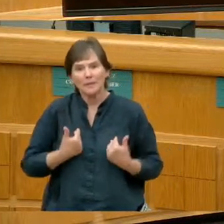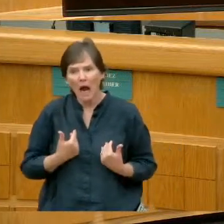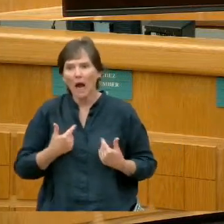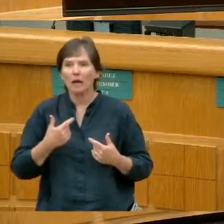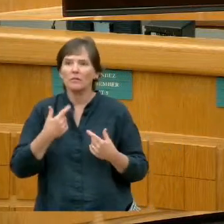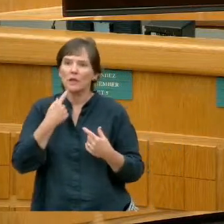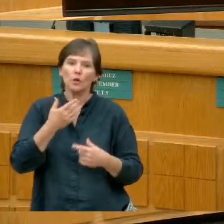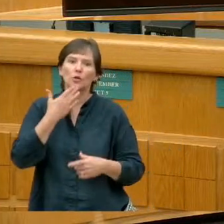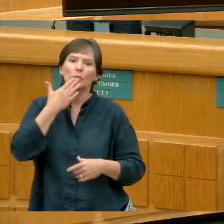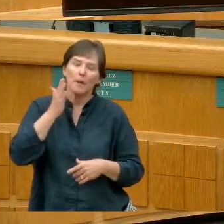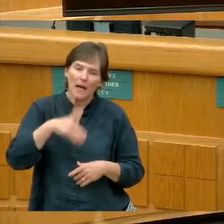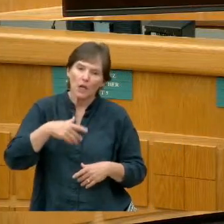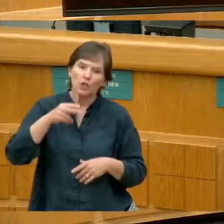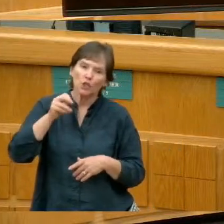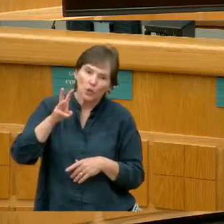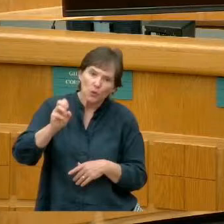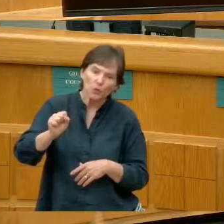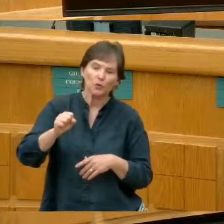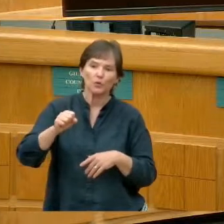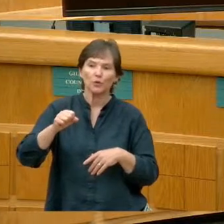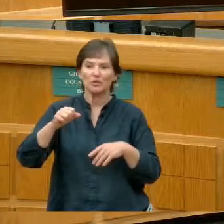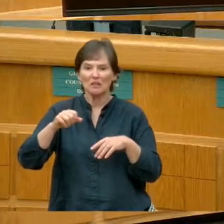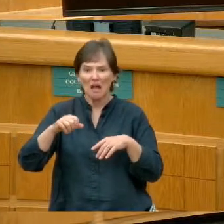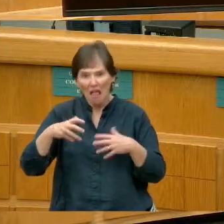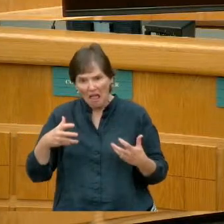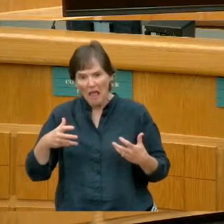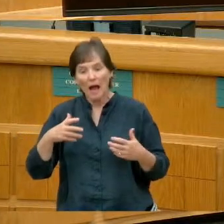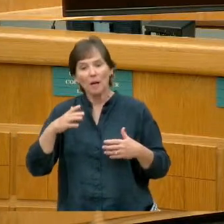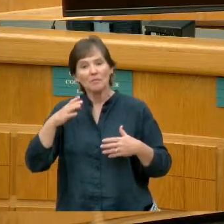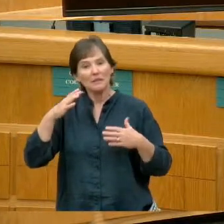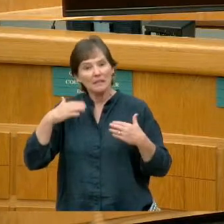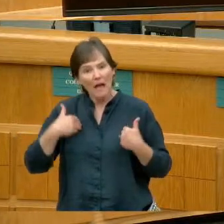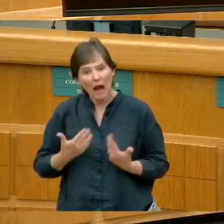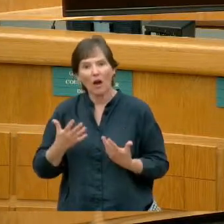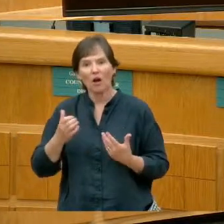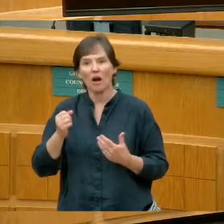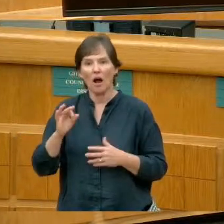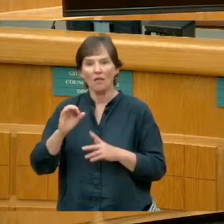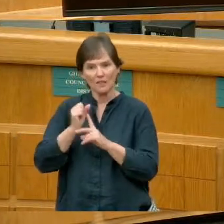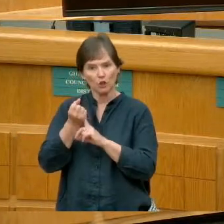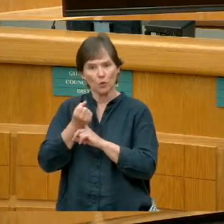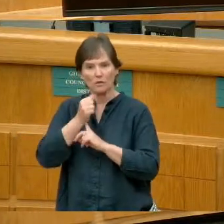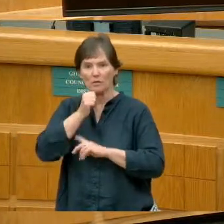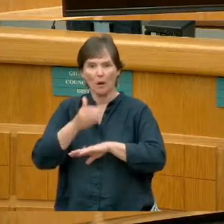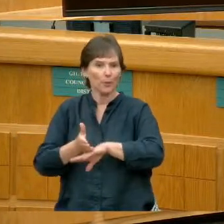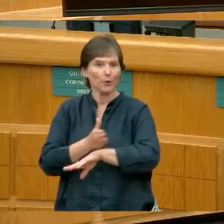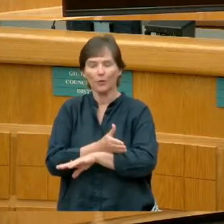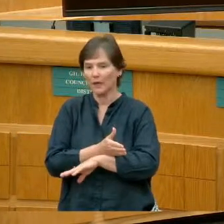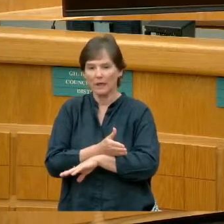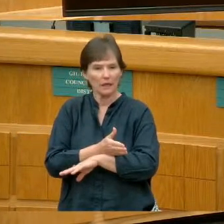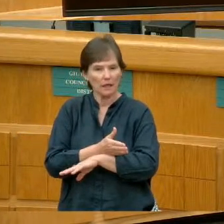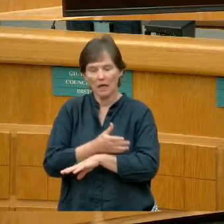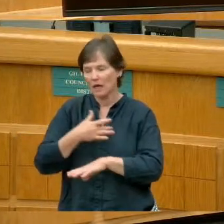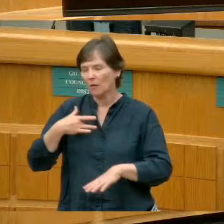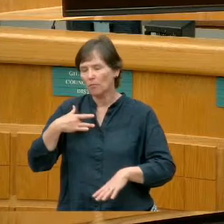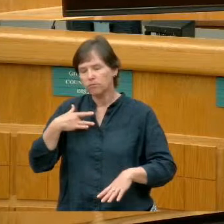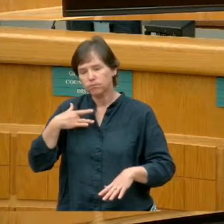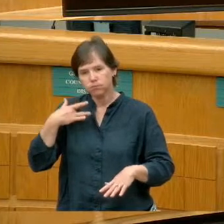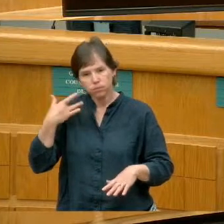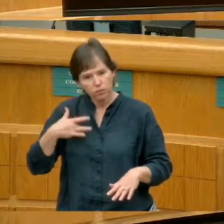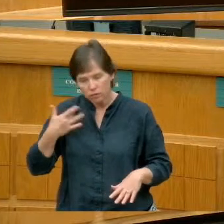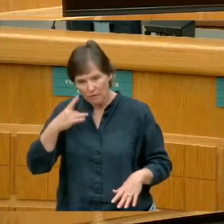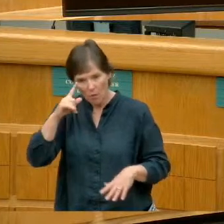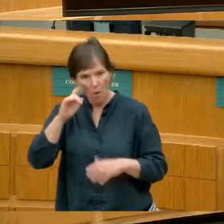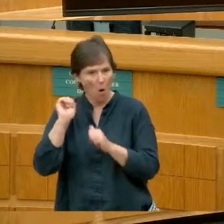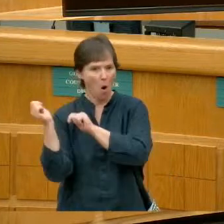of, quite frankly, the situation not improving. So I feel for all of us together. But